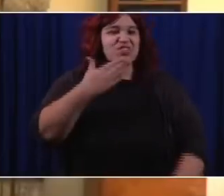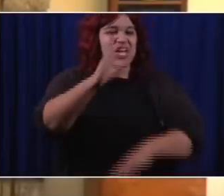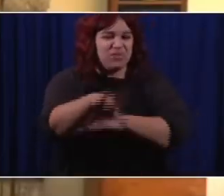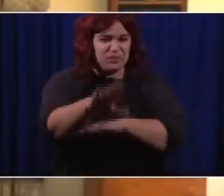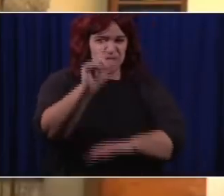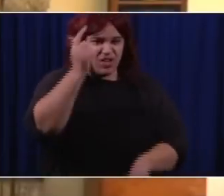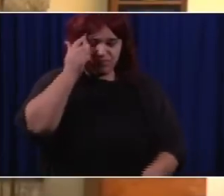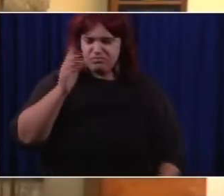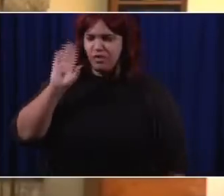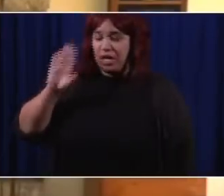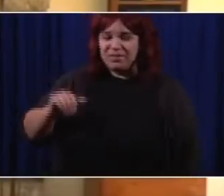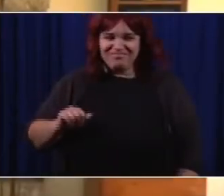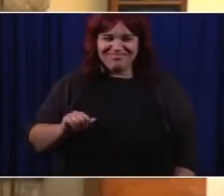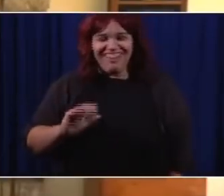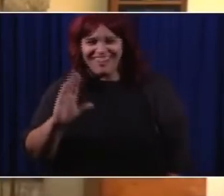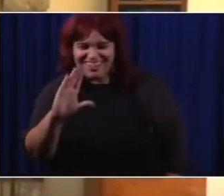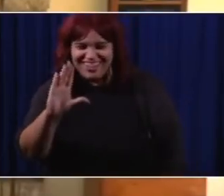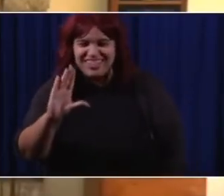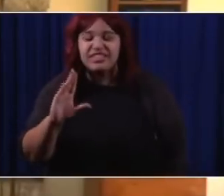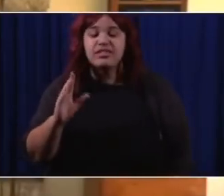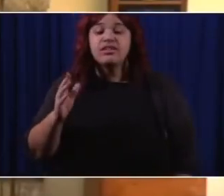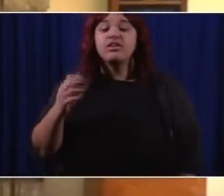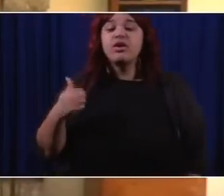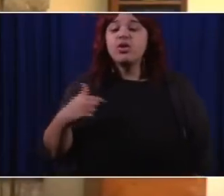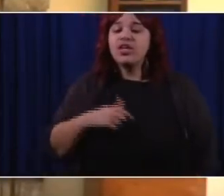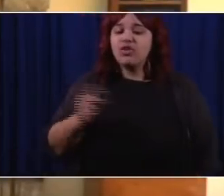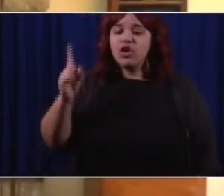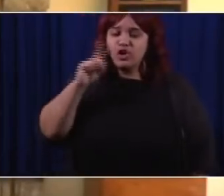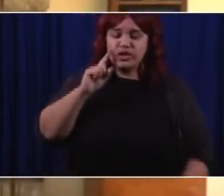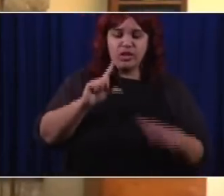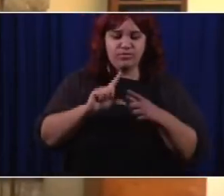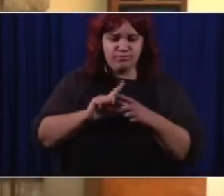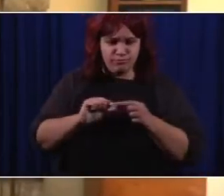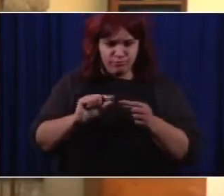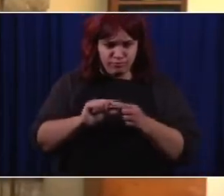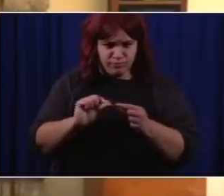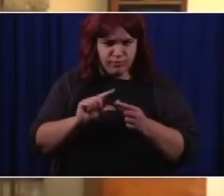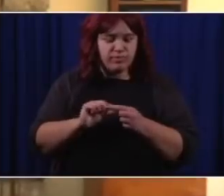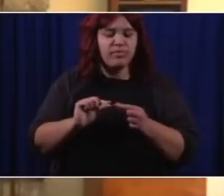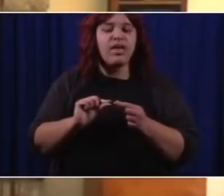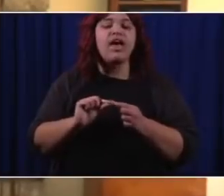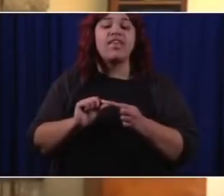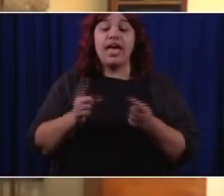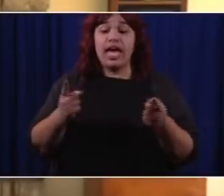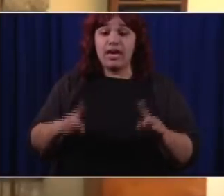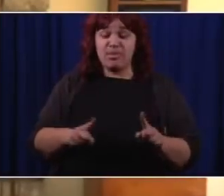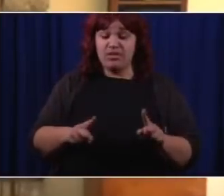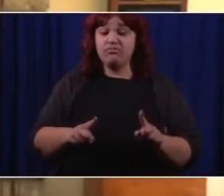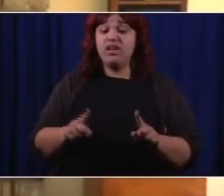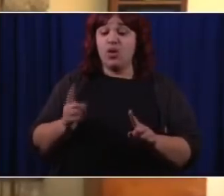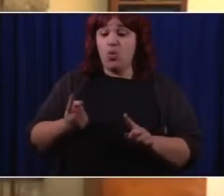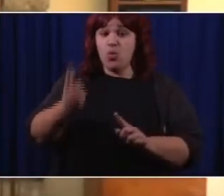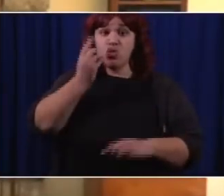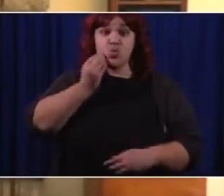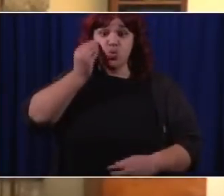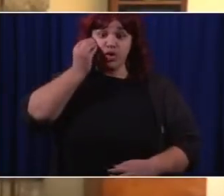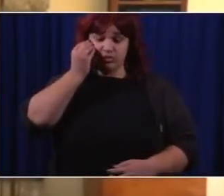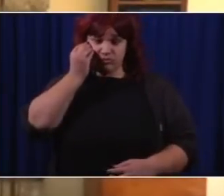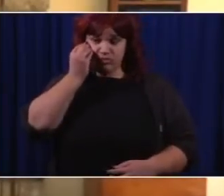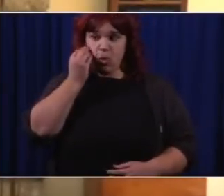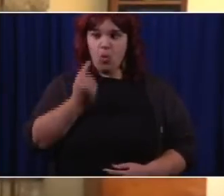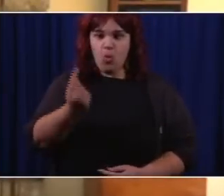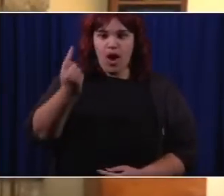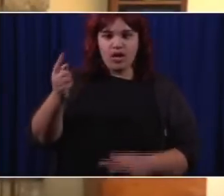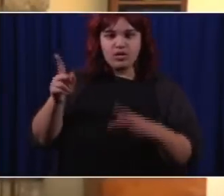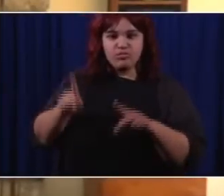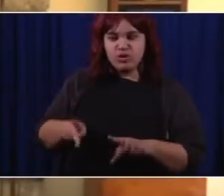been hearing cases of people who live with someone who's COVID positive. They're supposed to be quarantining, but they're not, because they